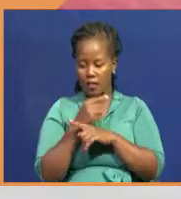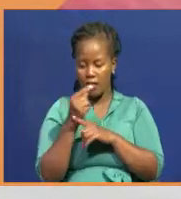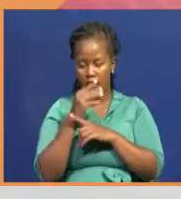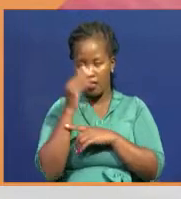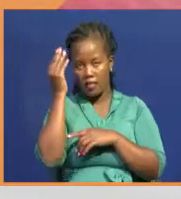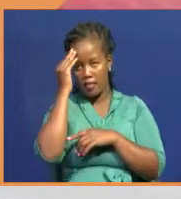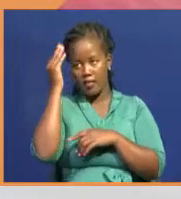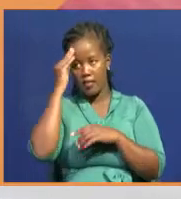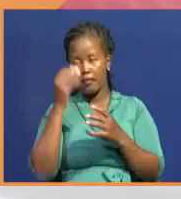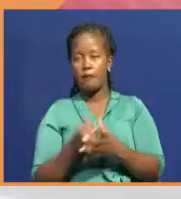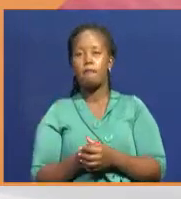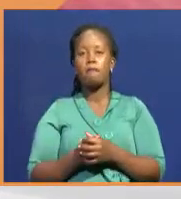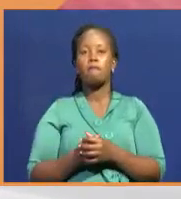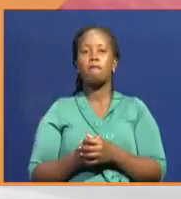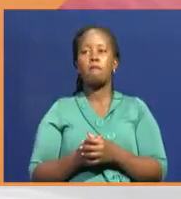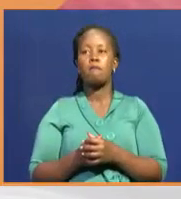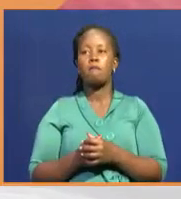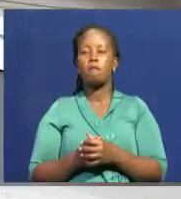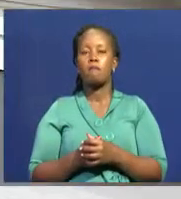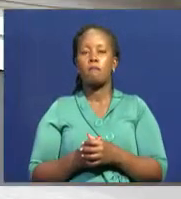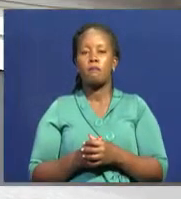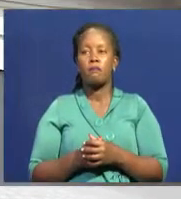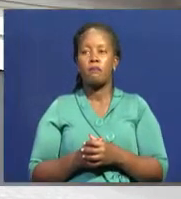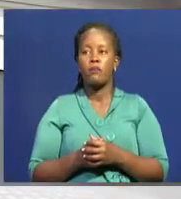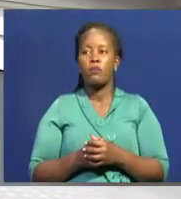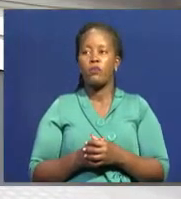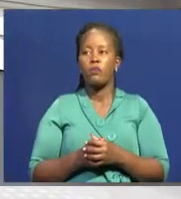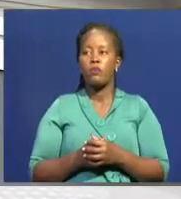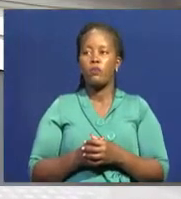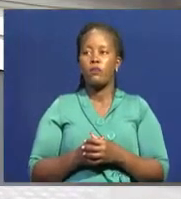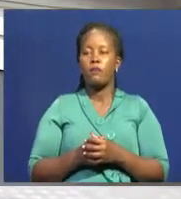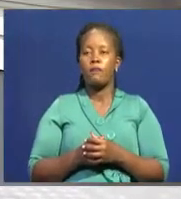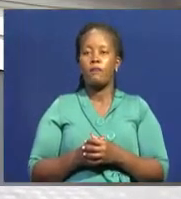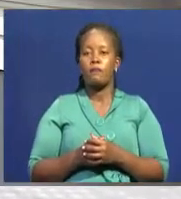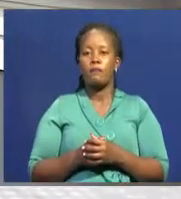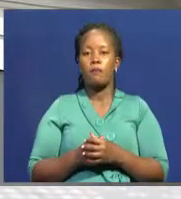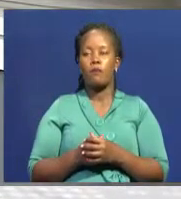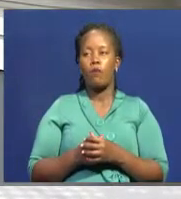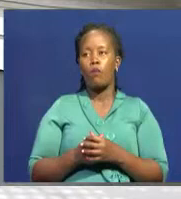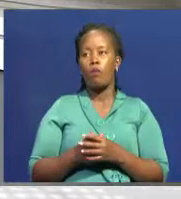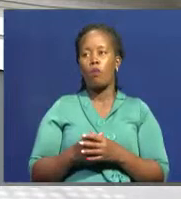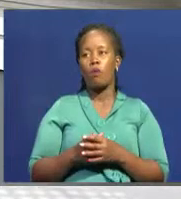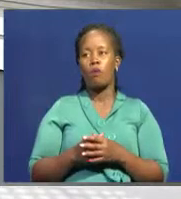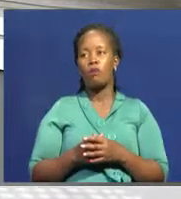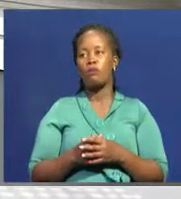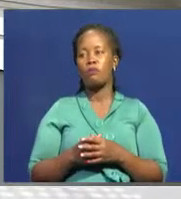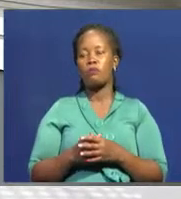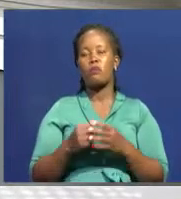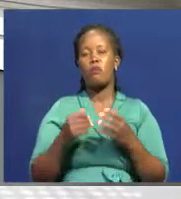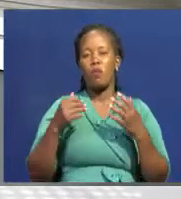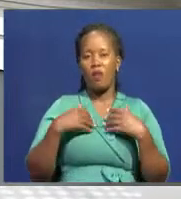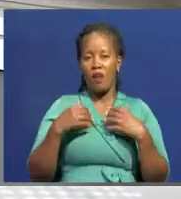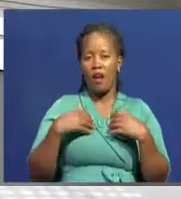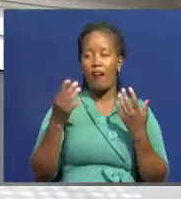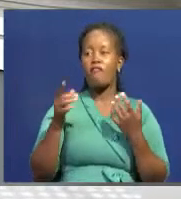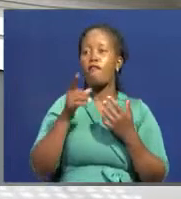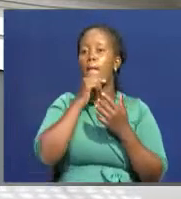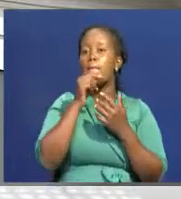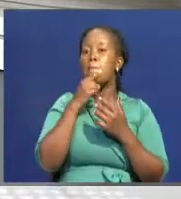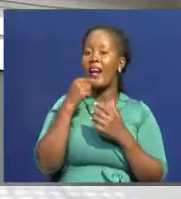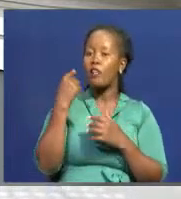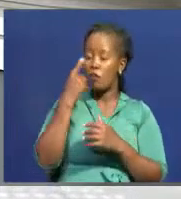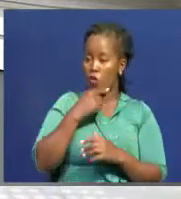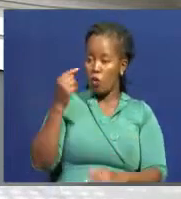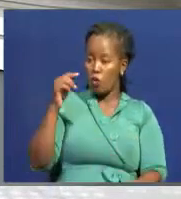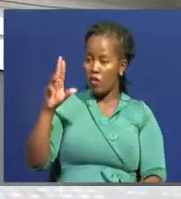is very great. In fact, I think you are spot on. You see, Ondieki is online, and you are aware that he's in